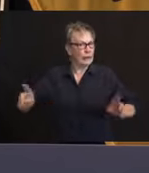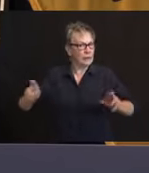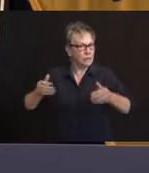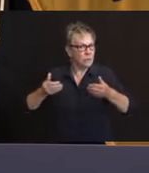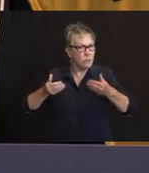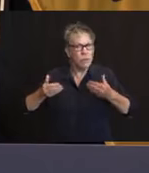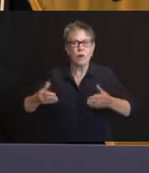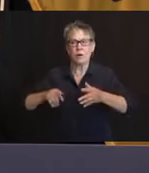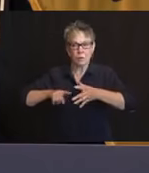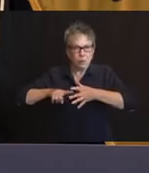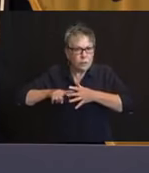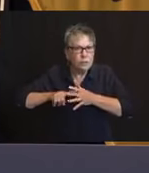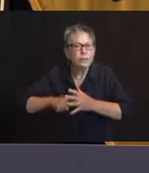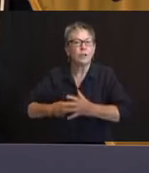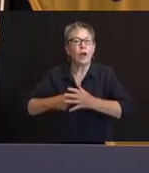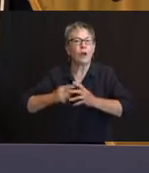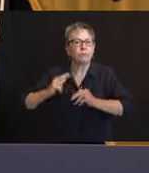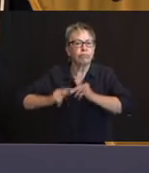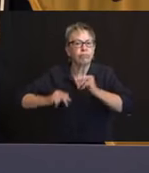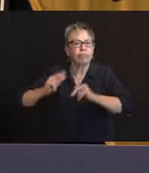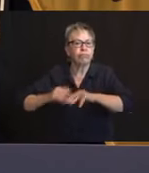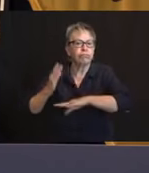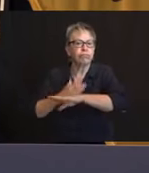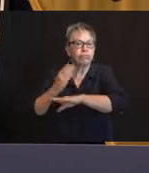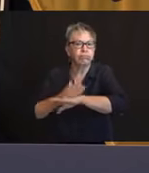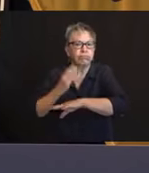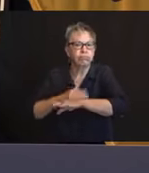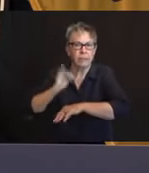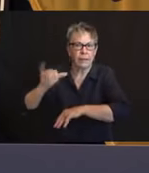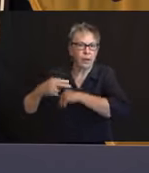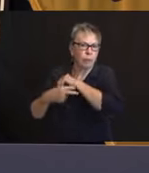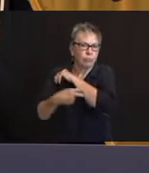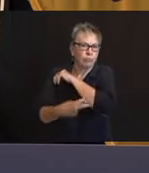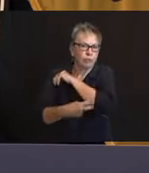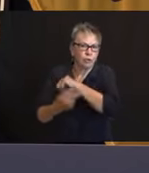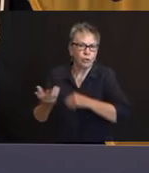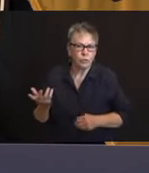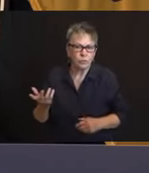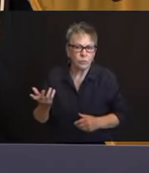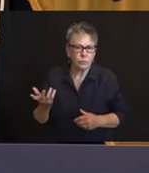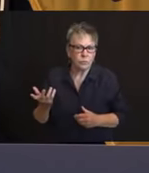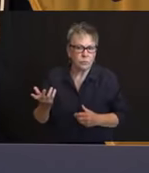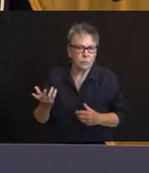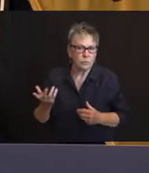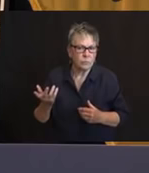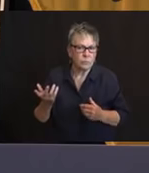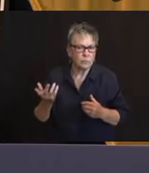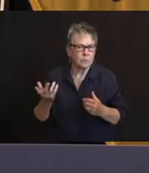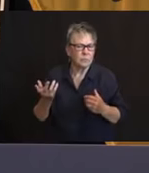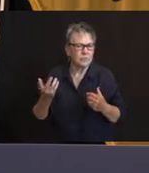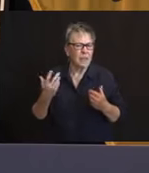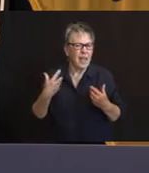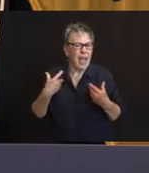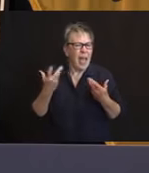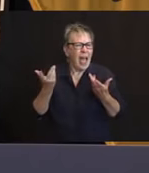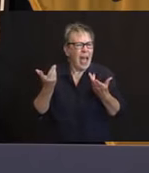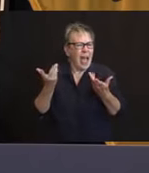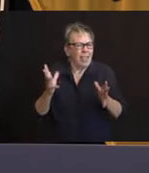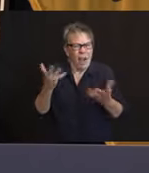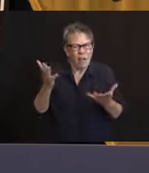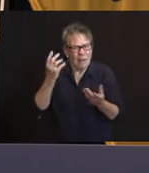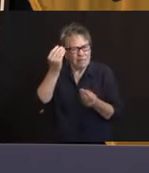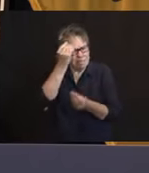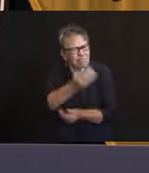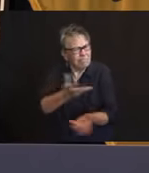And this is, I think I mentioned this in my remarks, this is incredibly significant at many levels, including 15,000